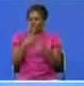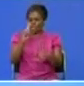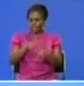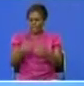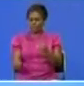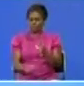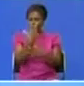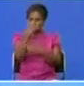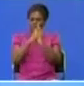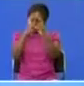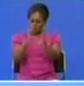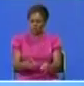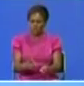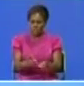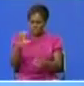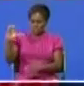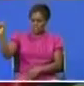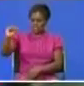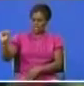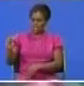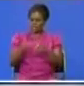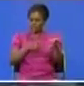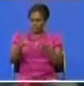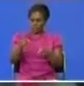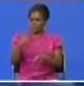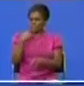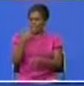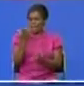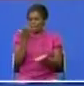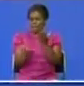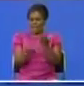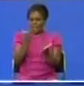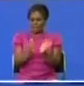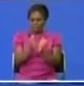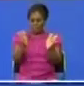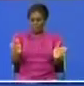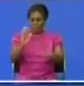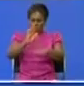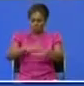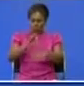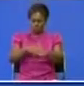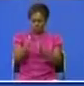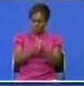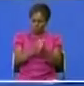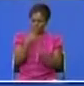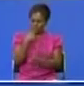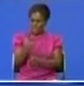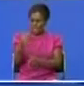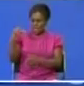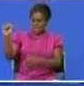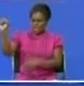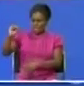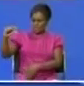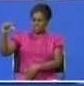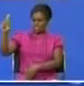CSR report, Transport PS Irungu Nyakera highlighted the need to balance public good and private interests, citing that the SGR had